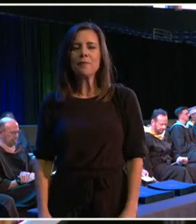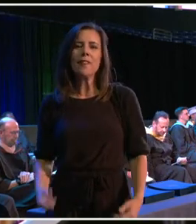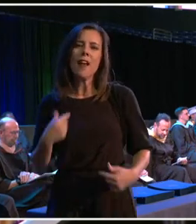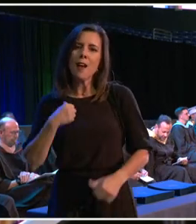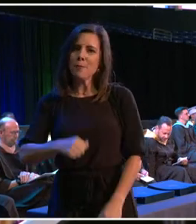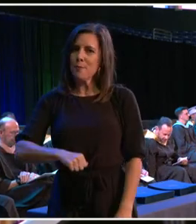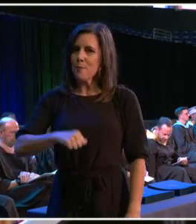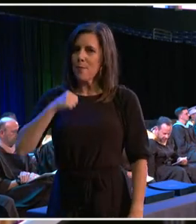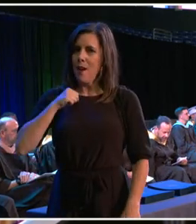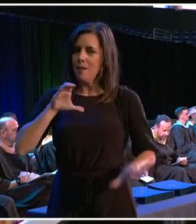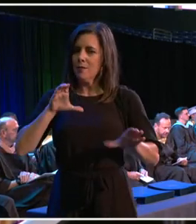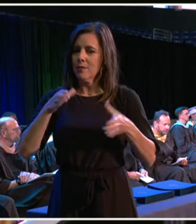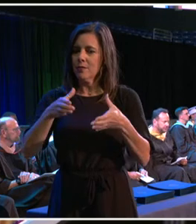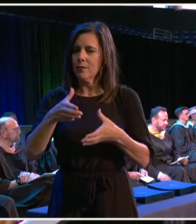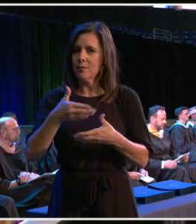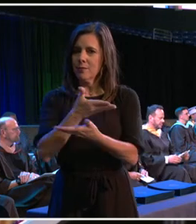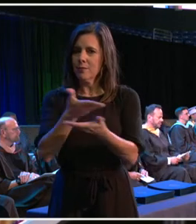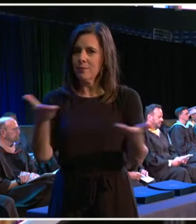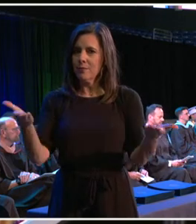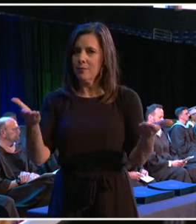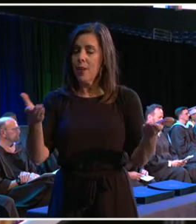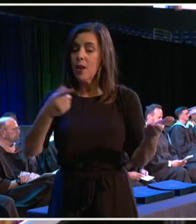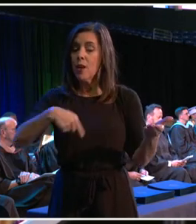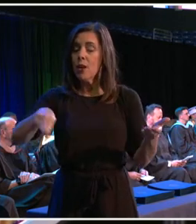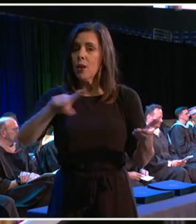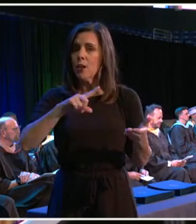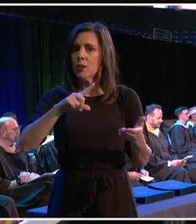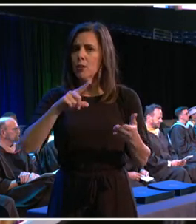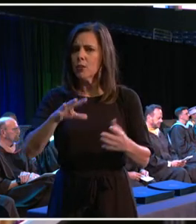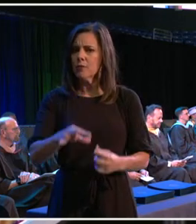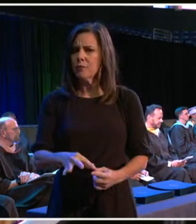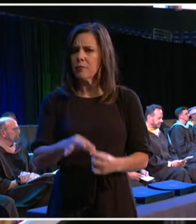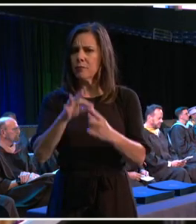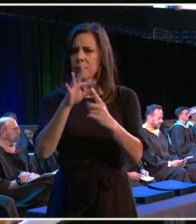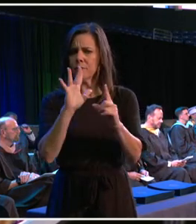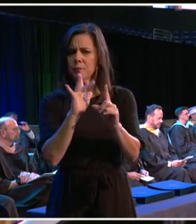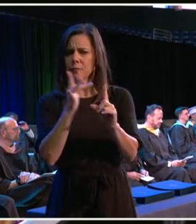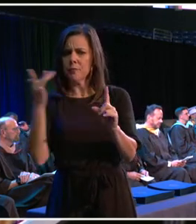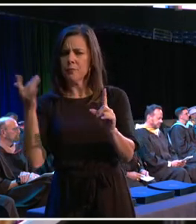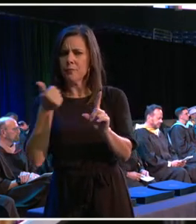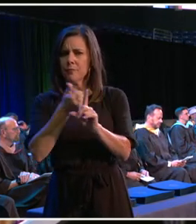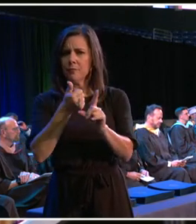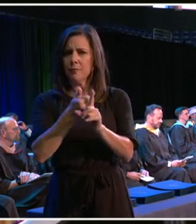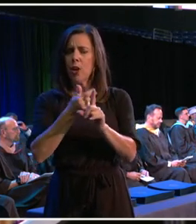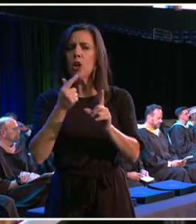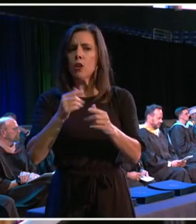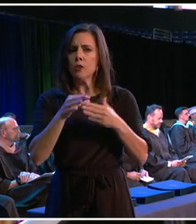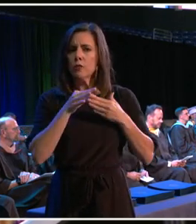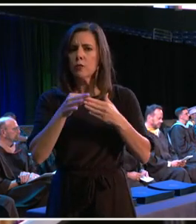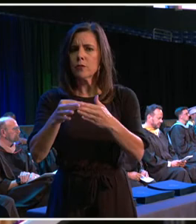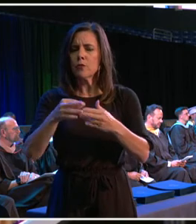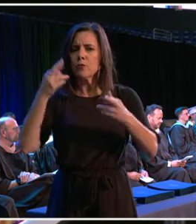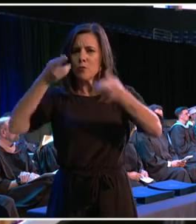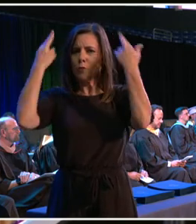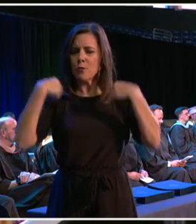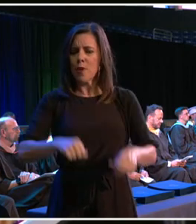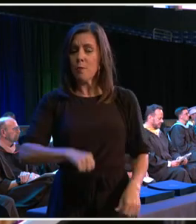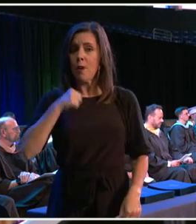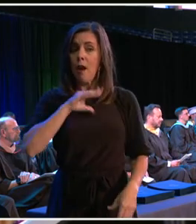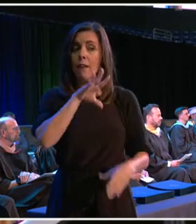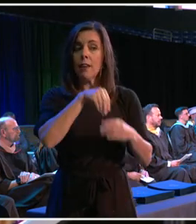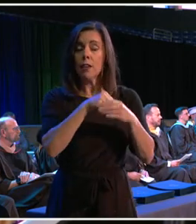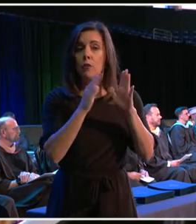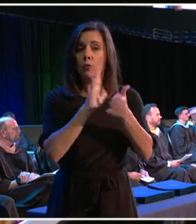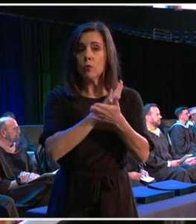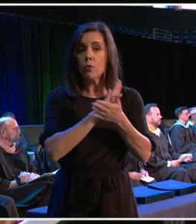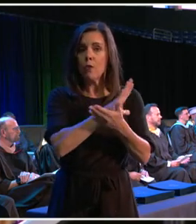very proud of the class of 2022 as they have distinguished themselves by living Ram Pride leadership in our school and in